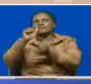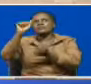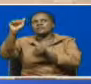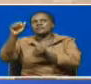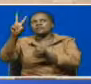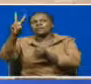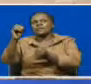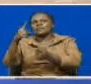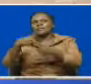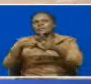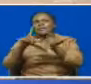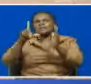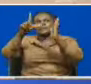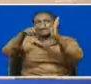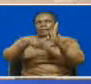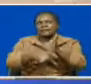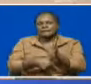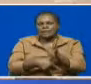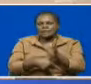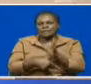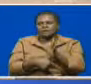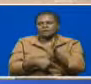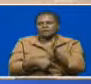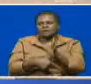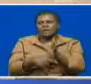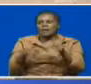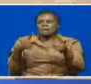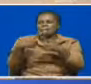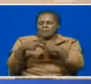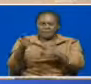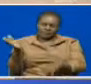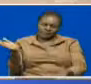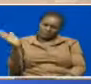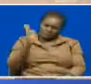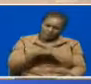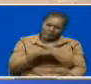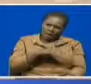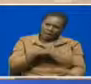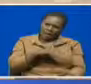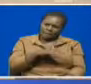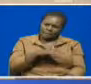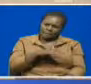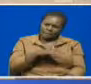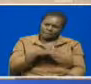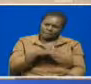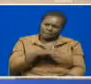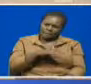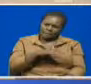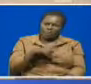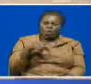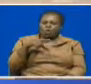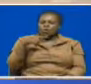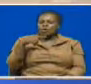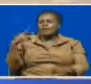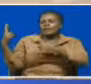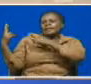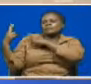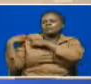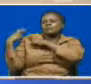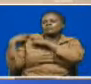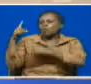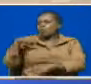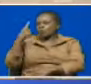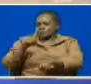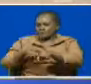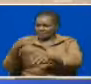later, 30 years later. All right. But let's go back to who is responsible.